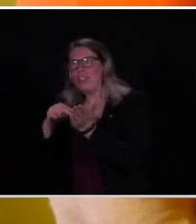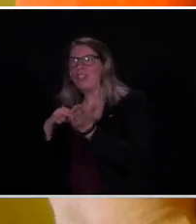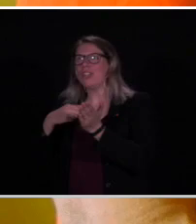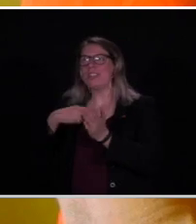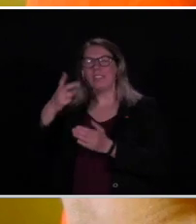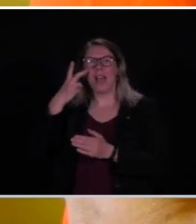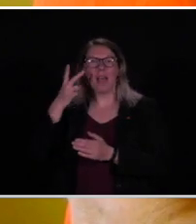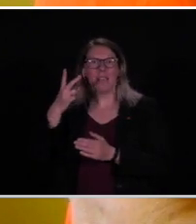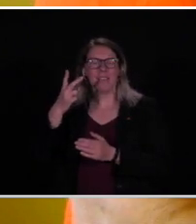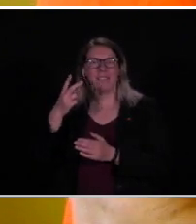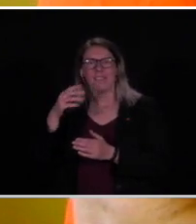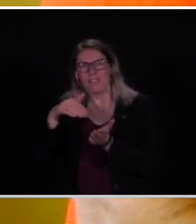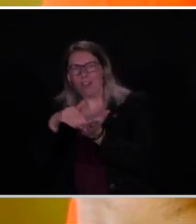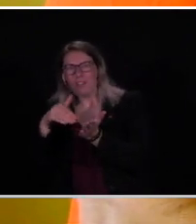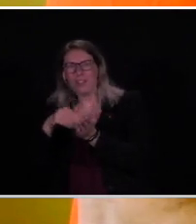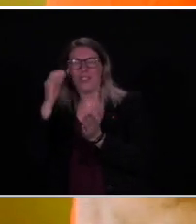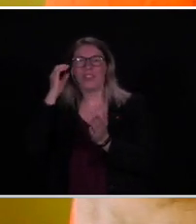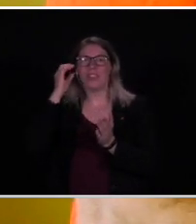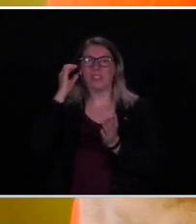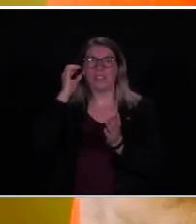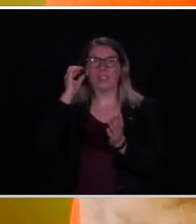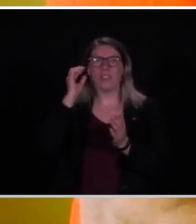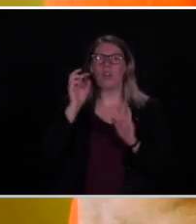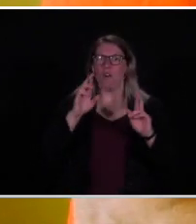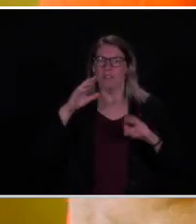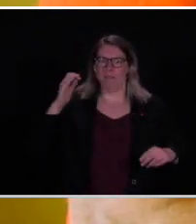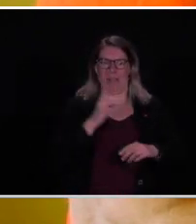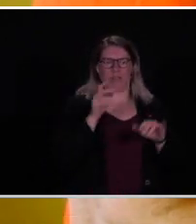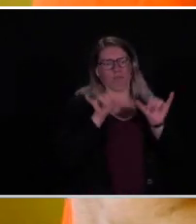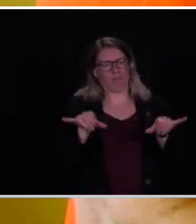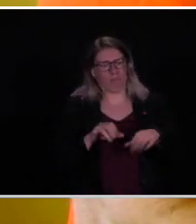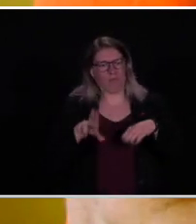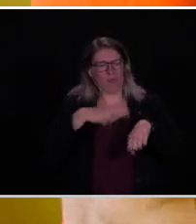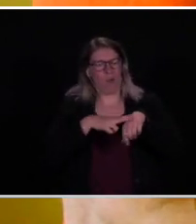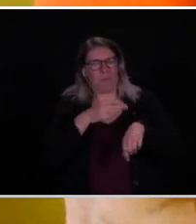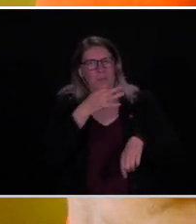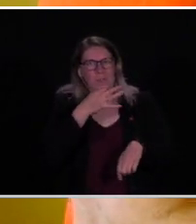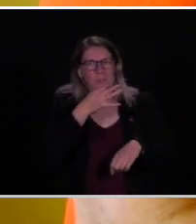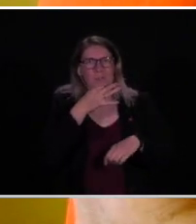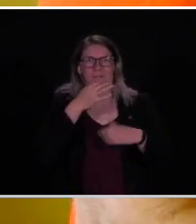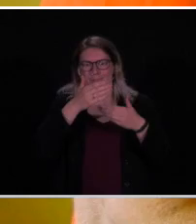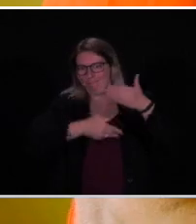job. I hope things get back to normal soon and we'll get this show